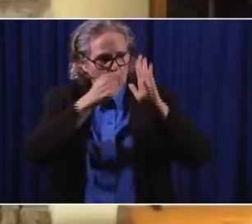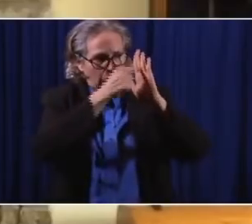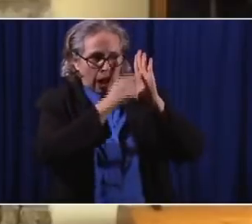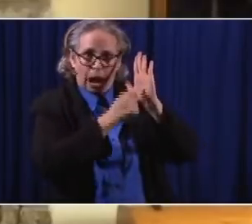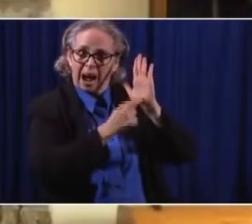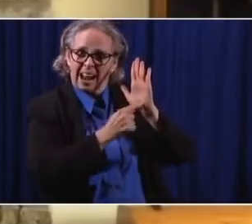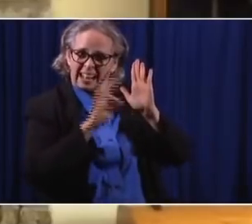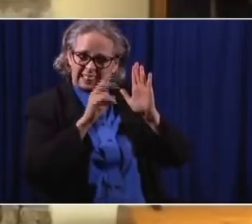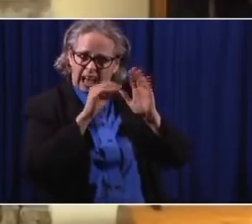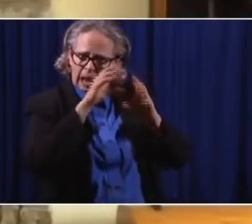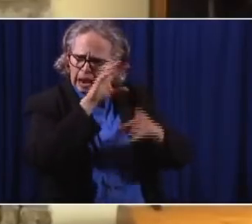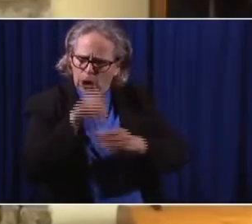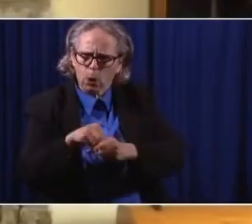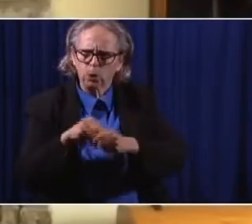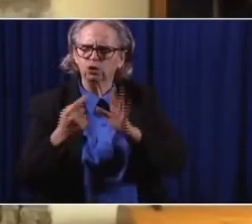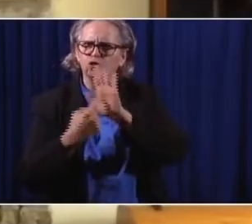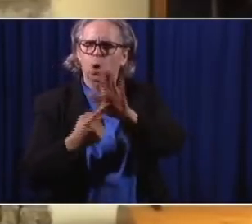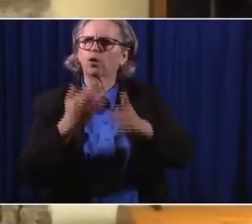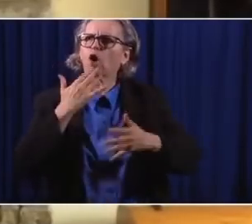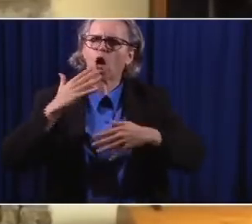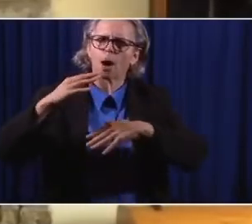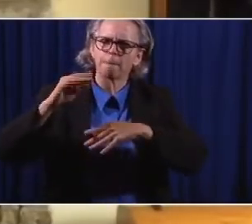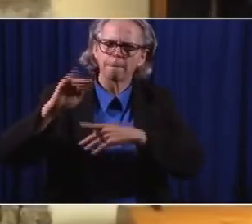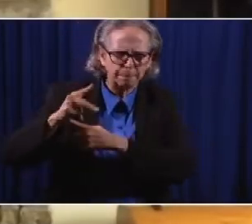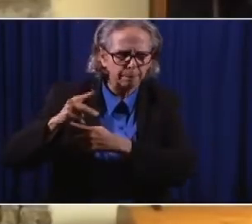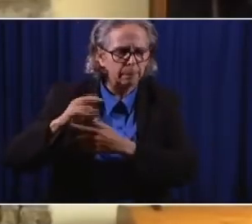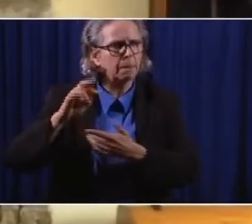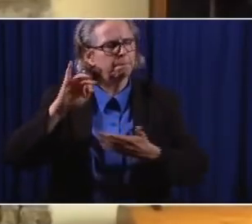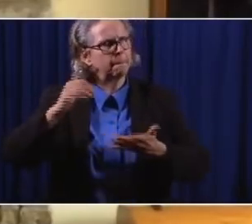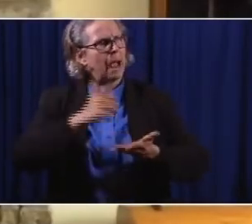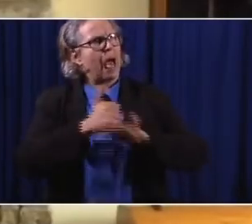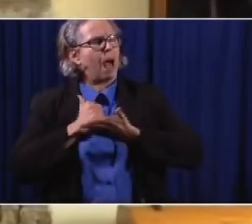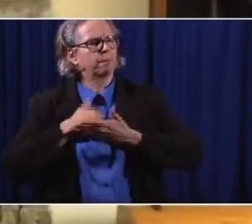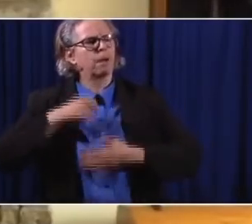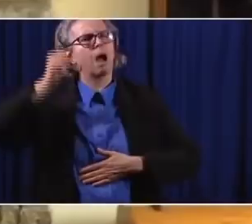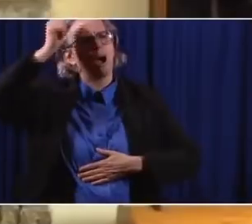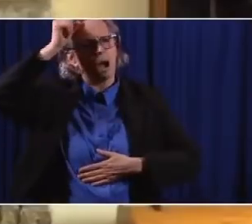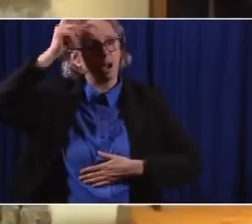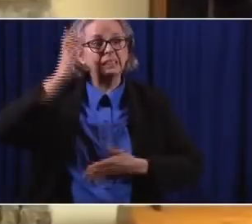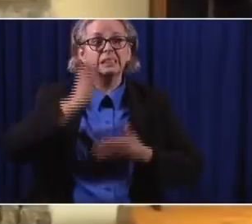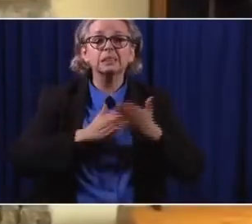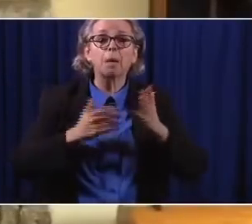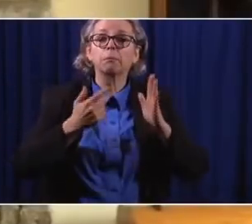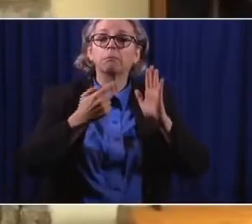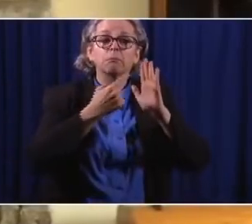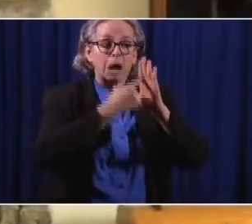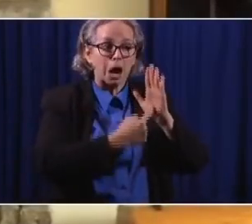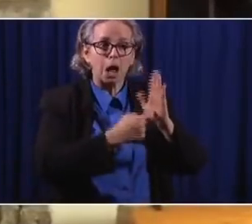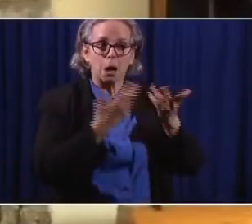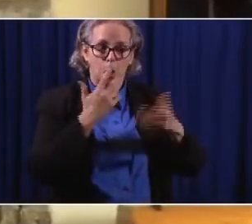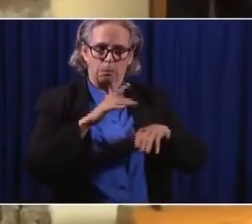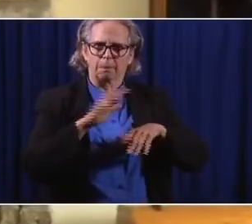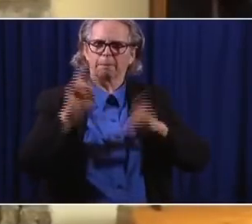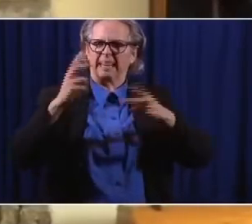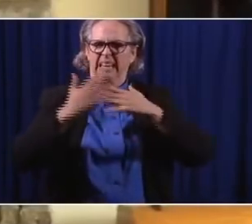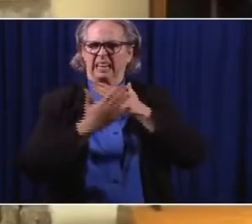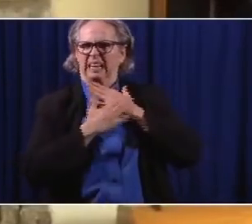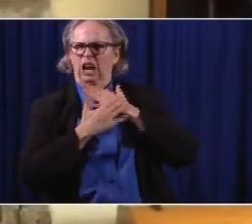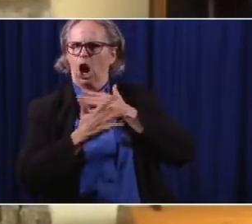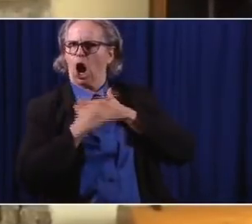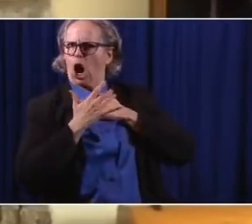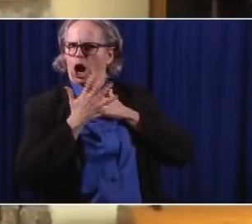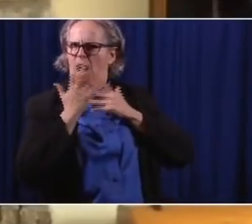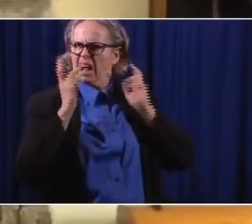tell you overall where you are. And some of those indicators are early warning indicators, and some of them are